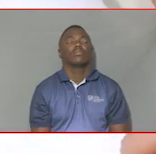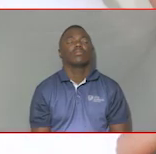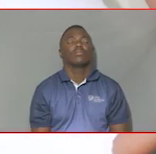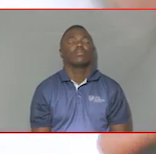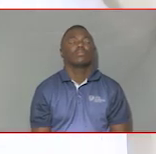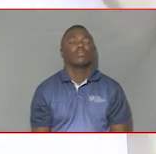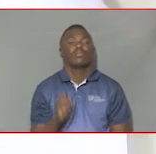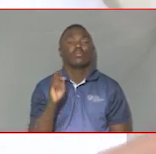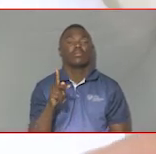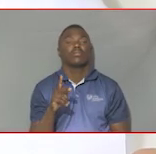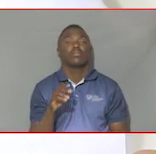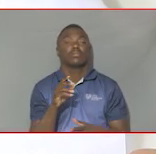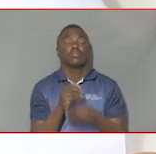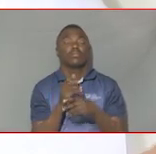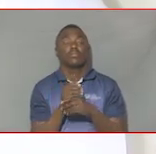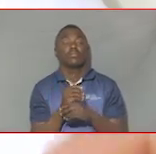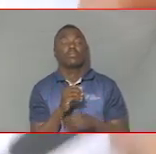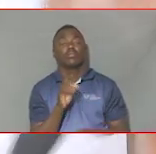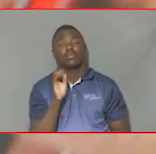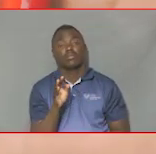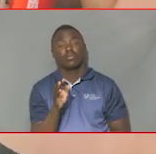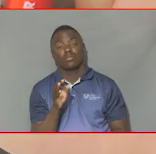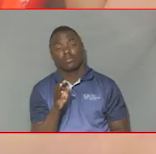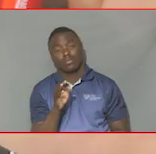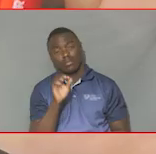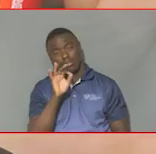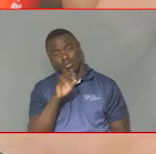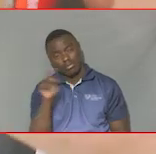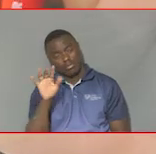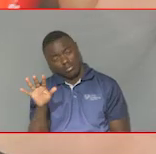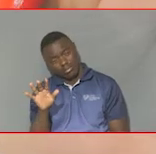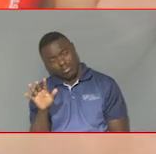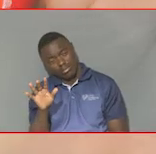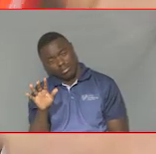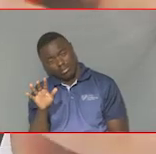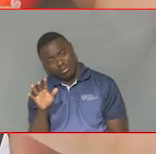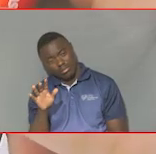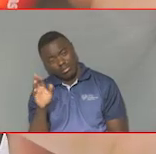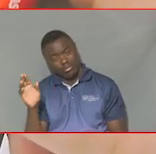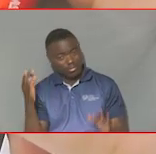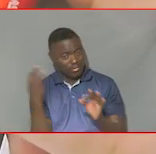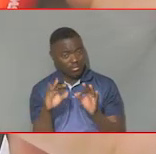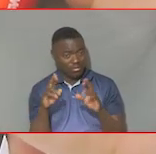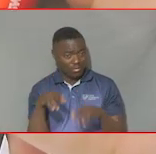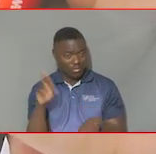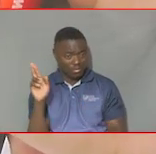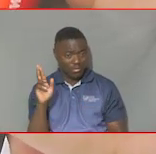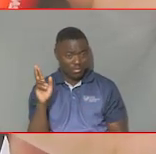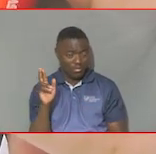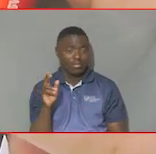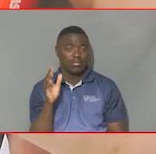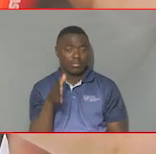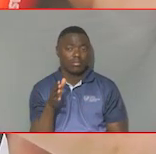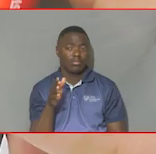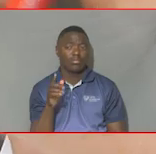them. Remember, if 3 to 5 points are plotted correctly, you will get 1 mark. So you've got to